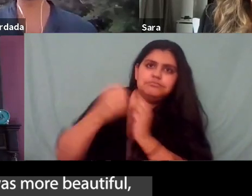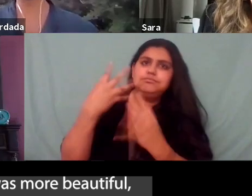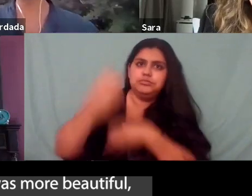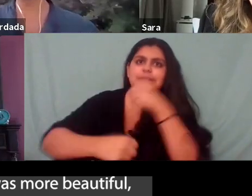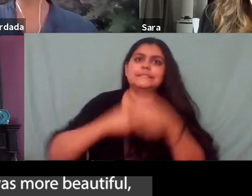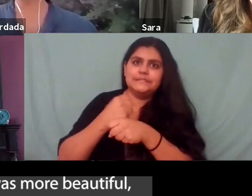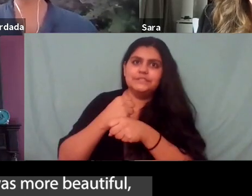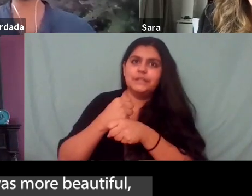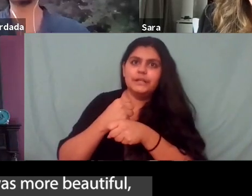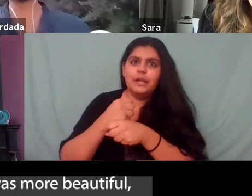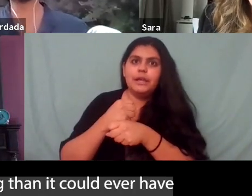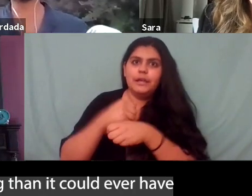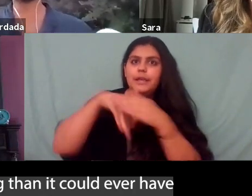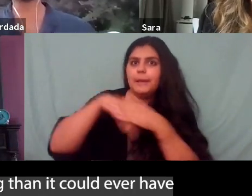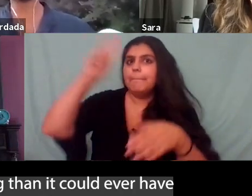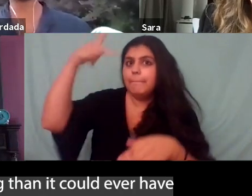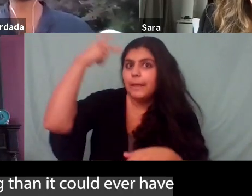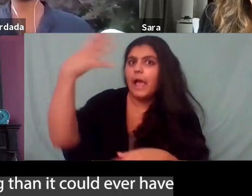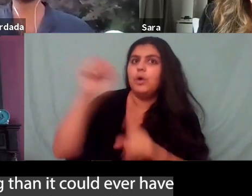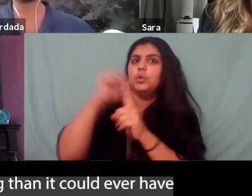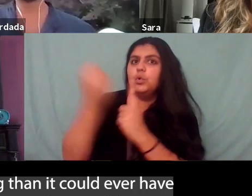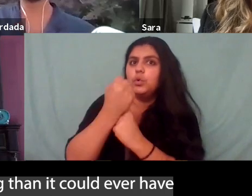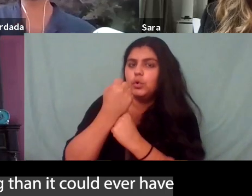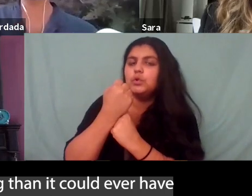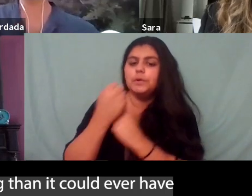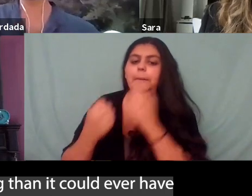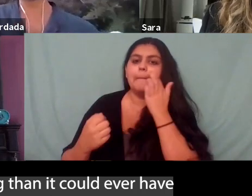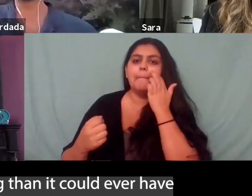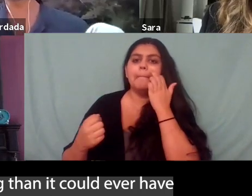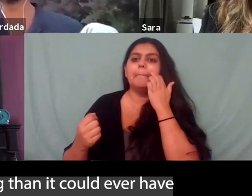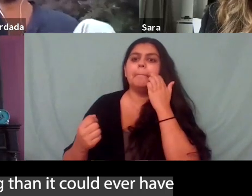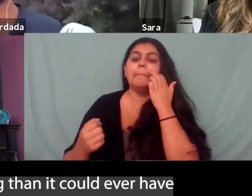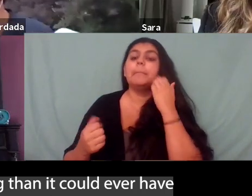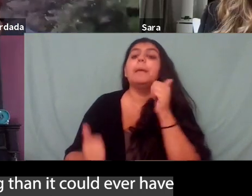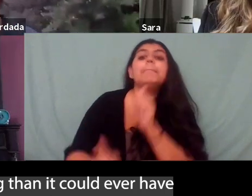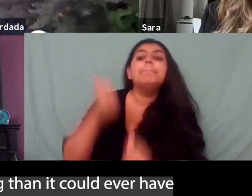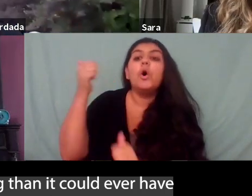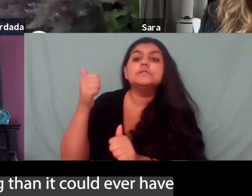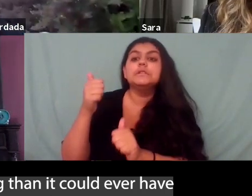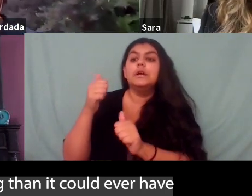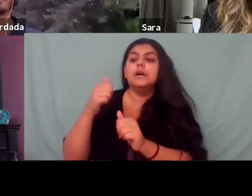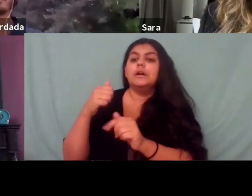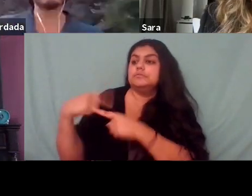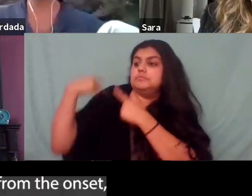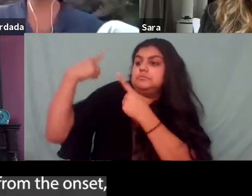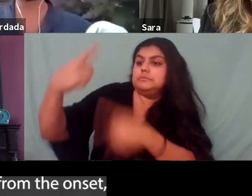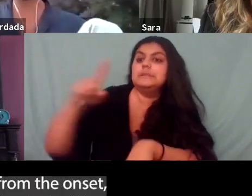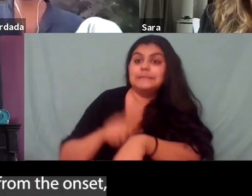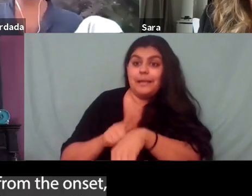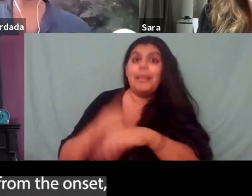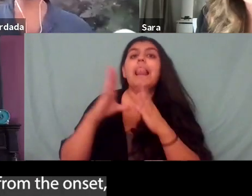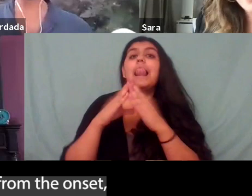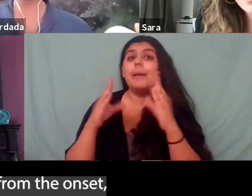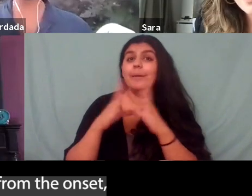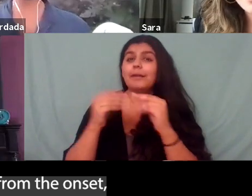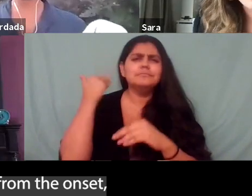more organized, more prosperous, more law-abiding than it could ever have dreamt of being over the past 30 years. Even if from